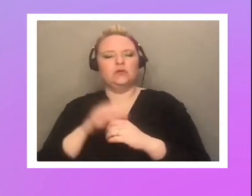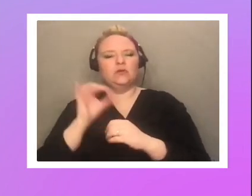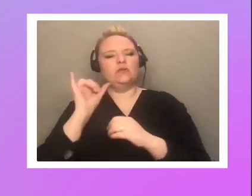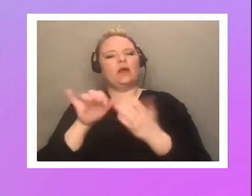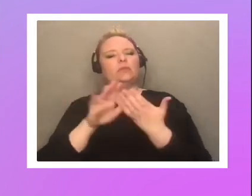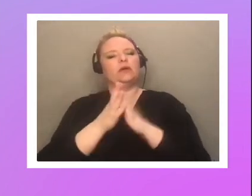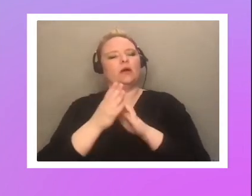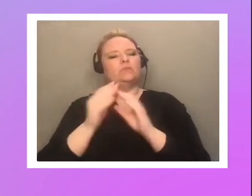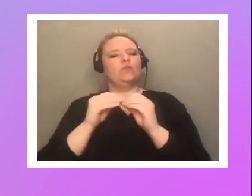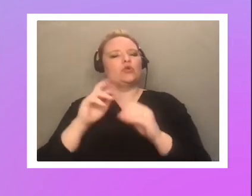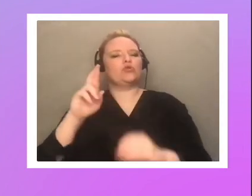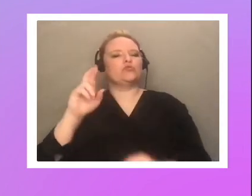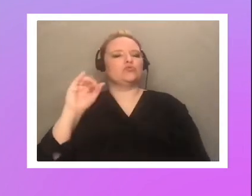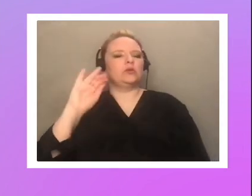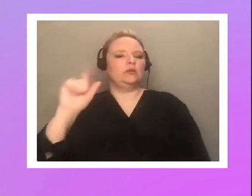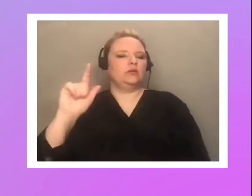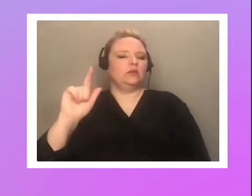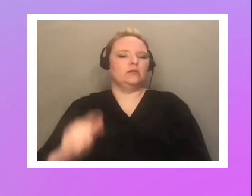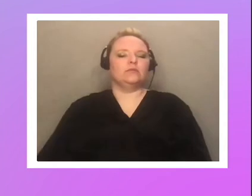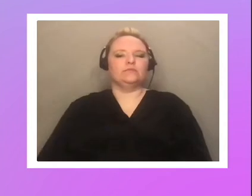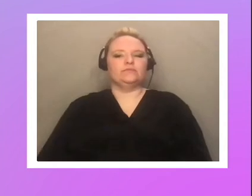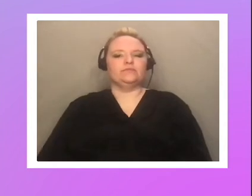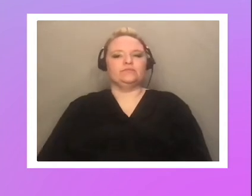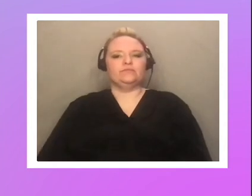real to them.